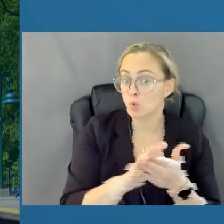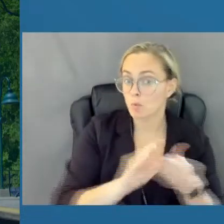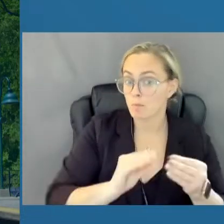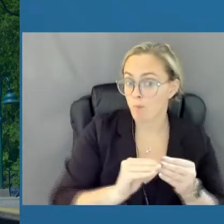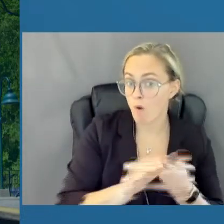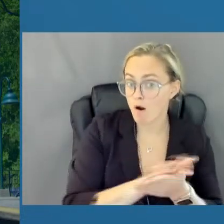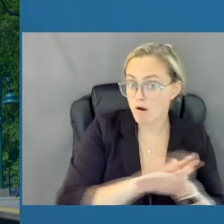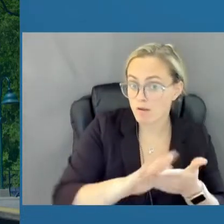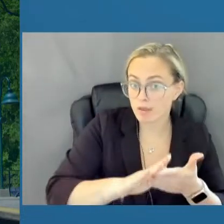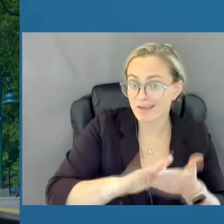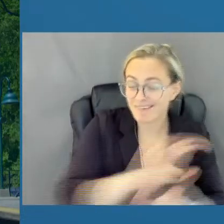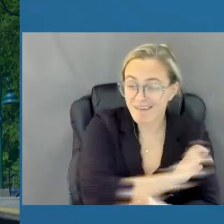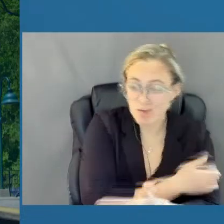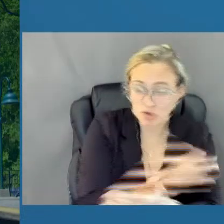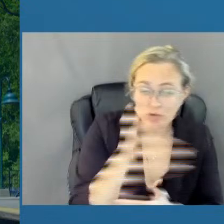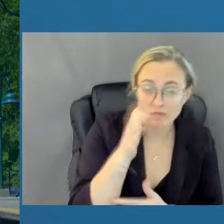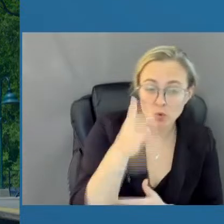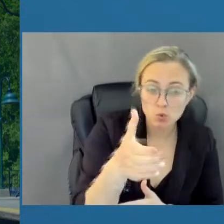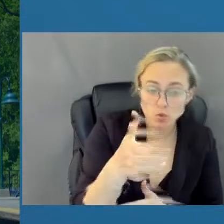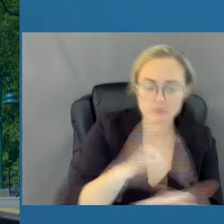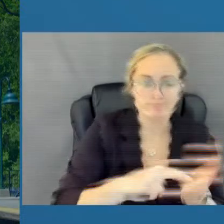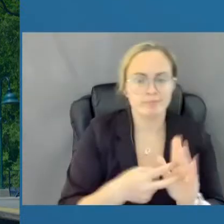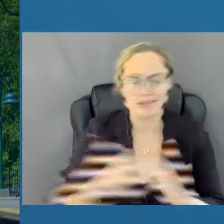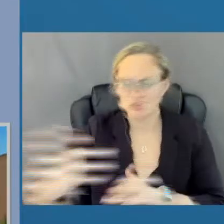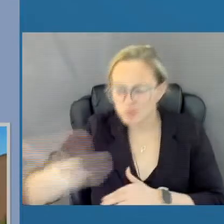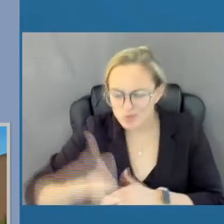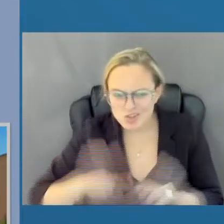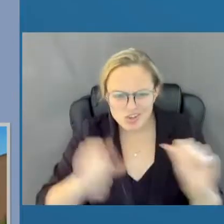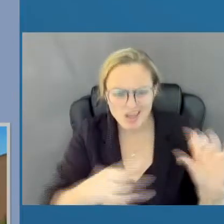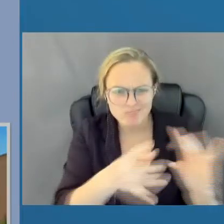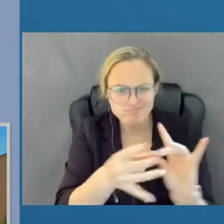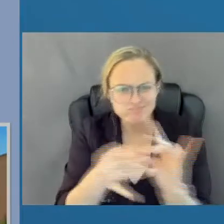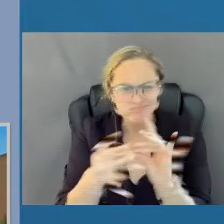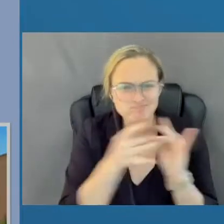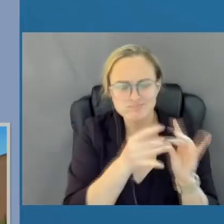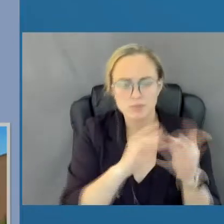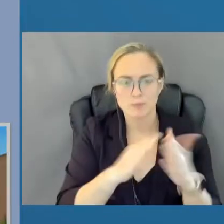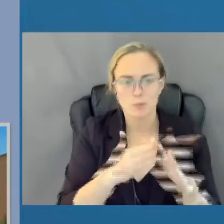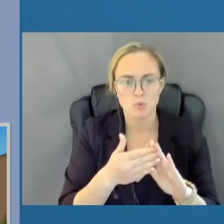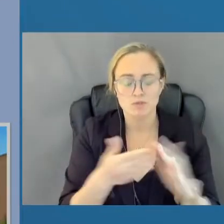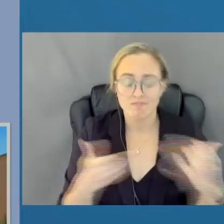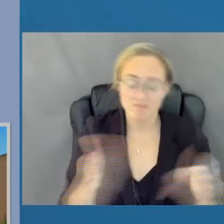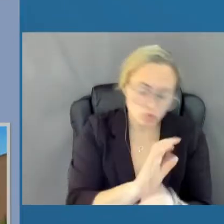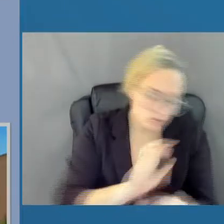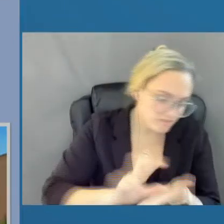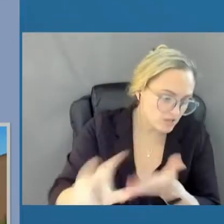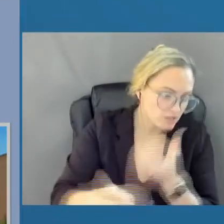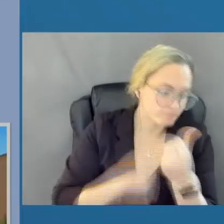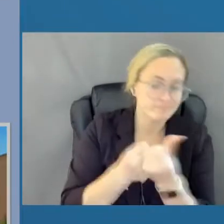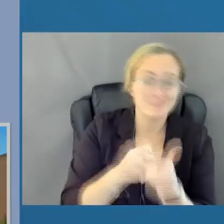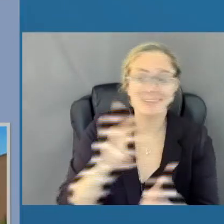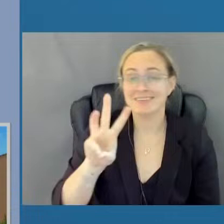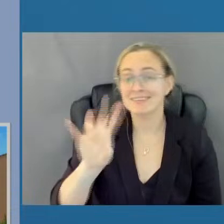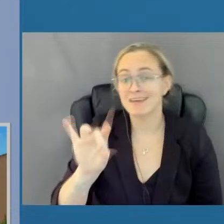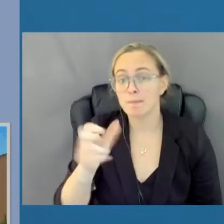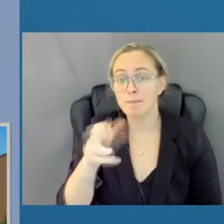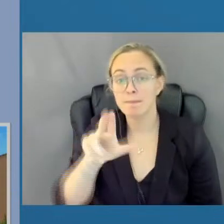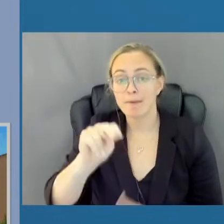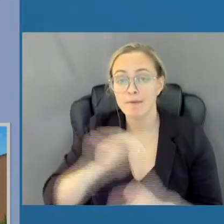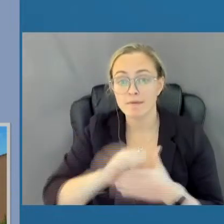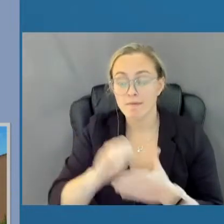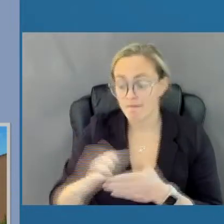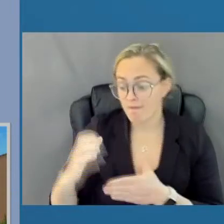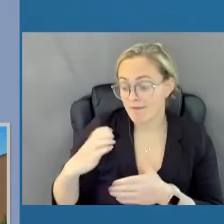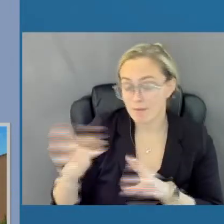improving the transportation infrastructure that connects our communities. We're fully funding the $68 billion MTA capital plan